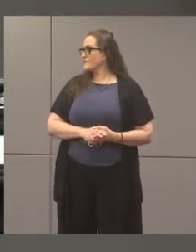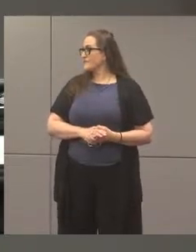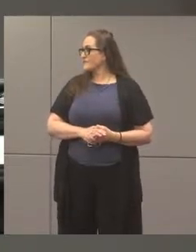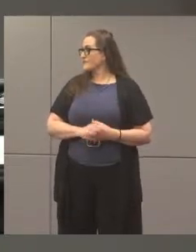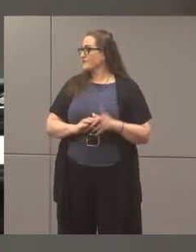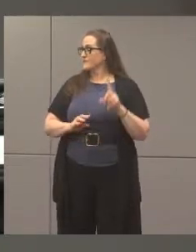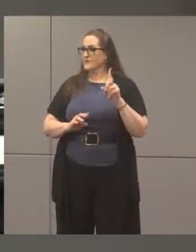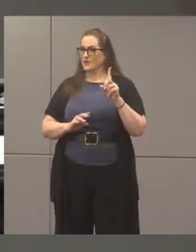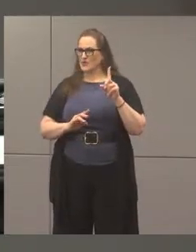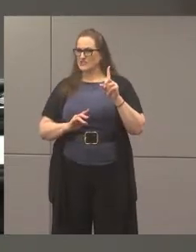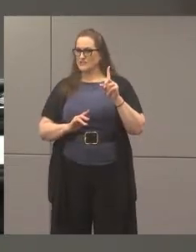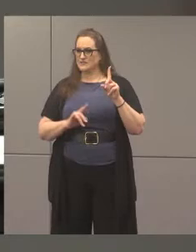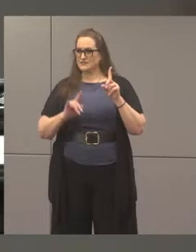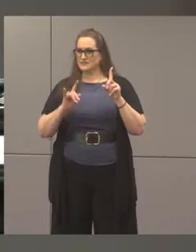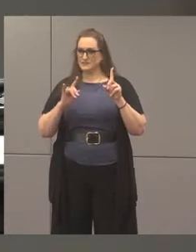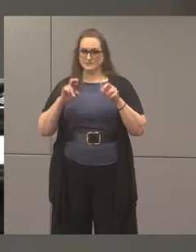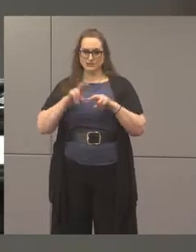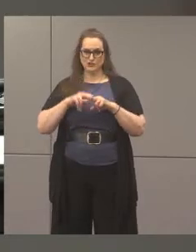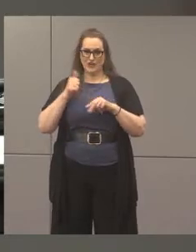Mr. Chair? Yes.